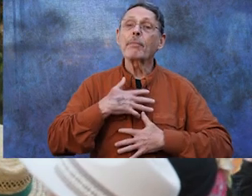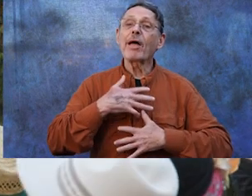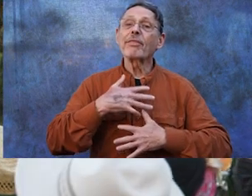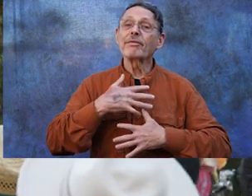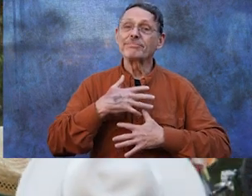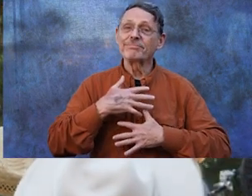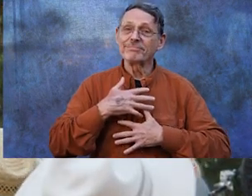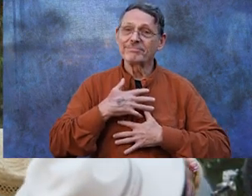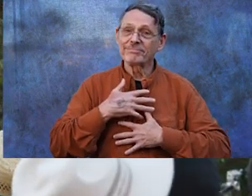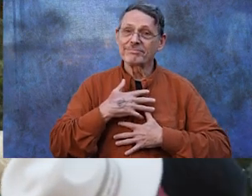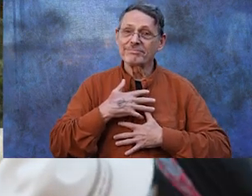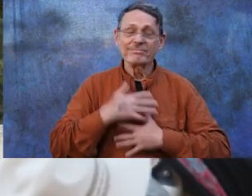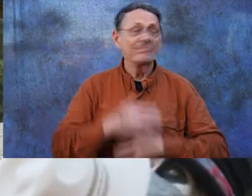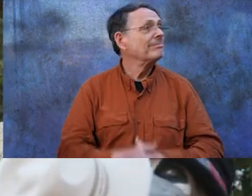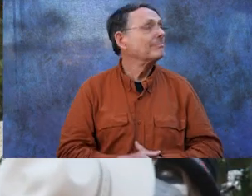Take a deep breath.